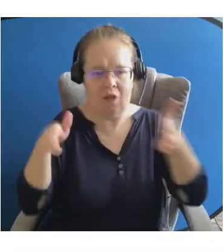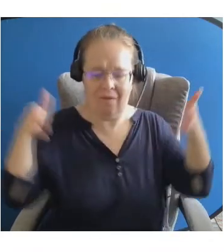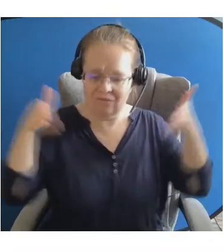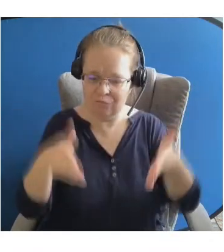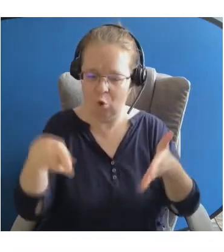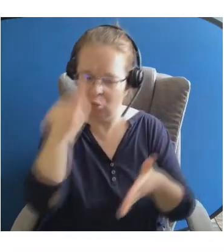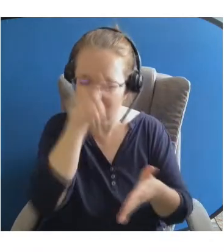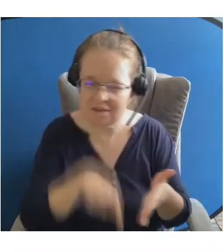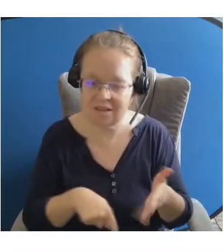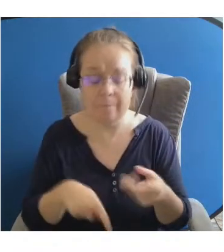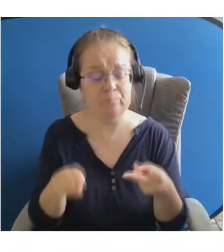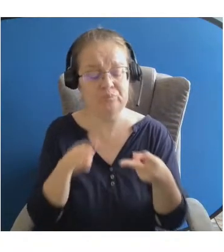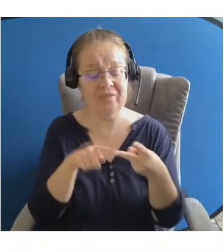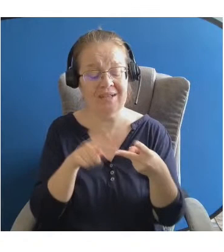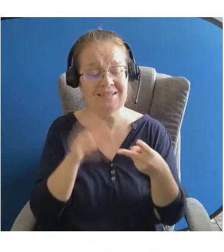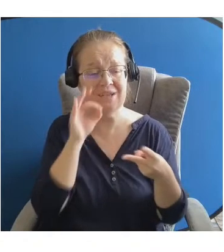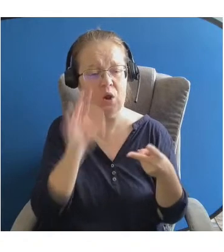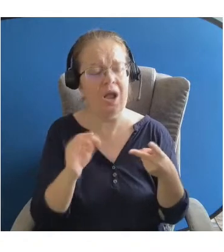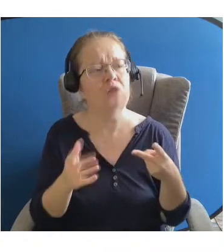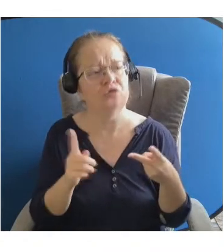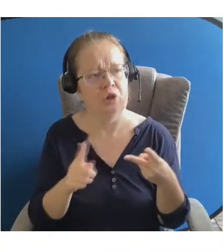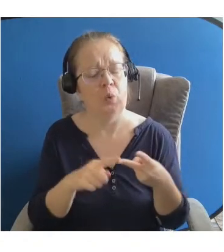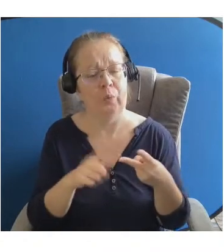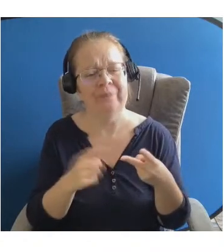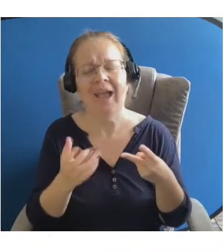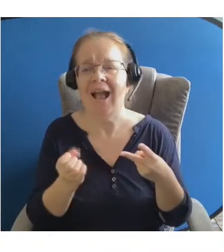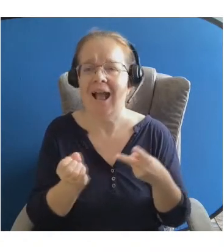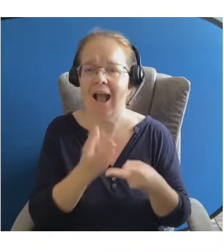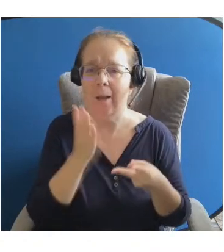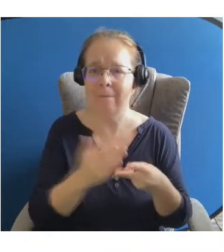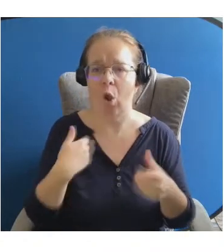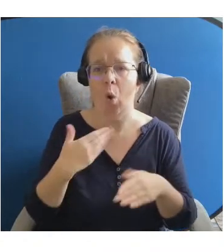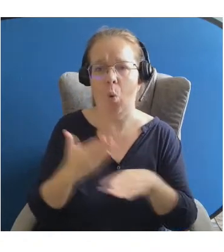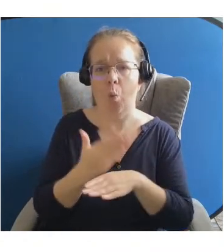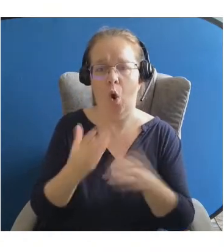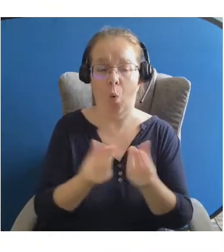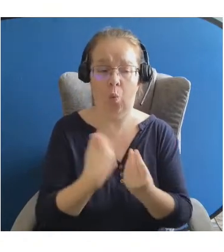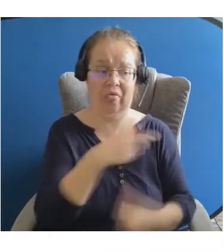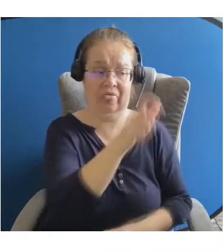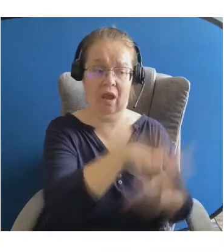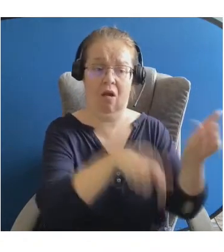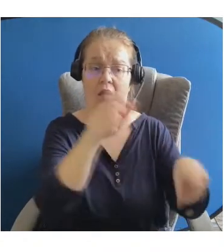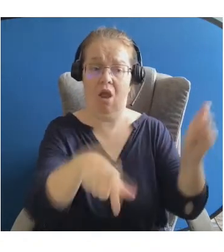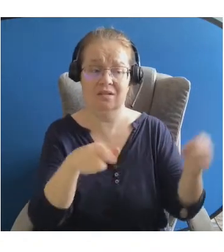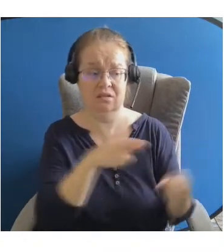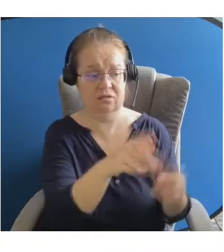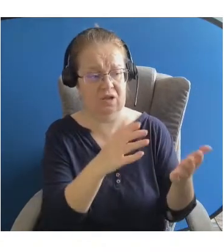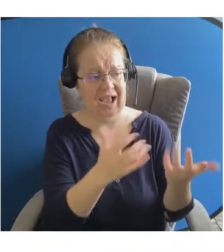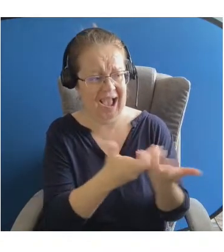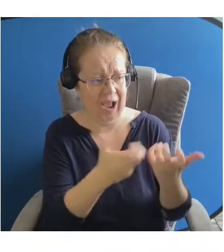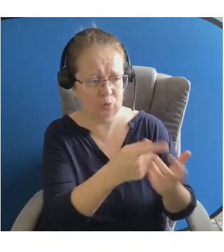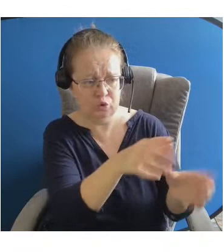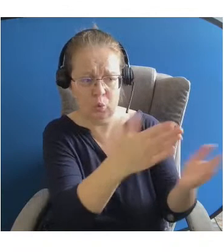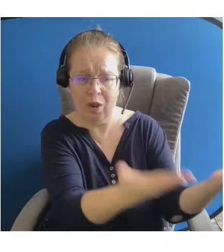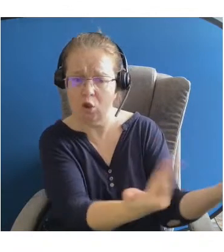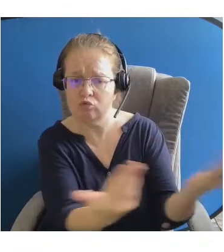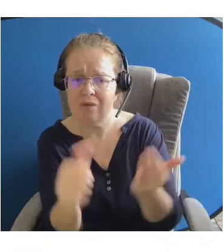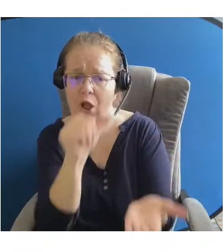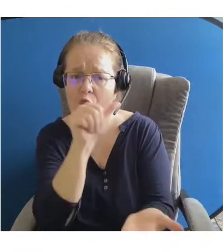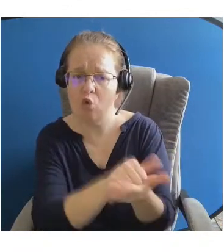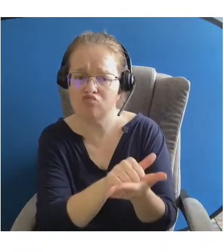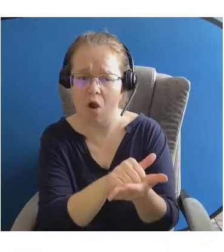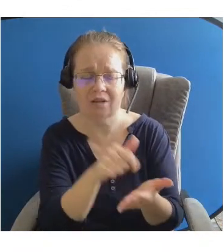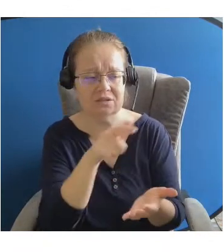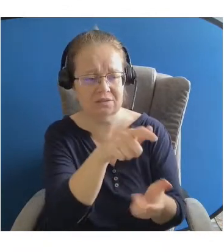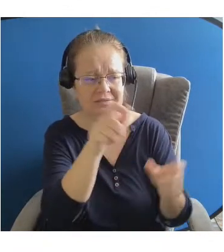So the second question, how do we ensure that we're working with our clients to enable them to track the right candidates and to engage with disabled